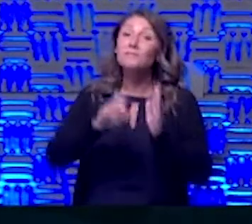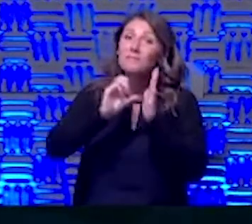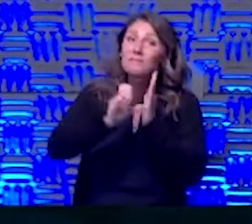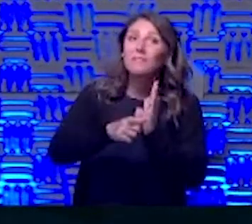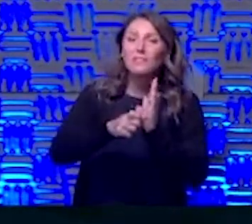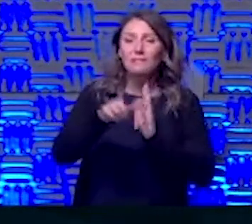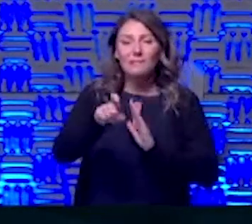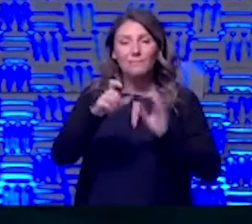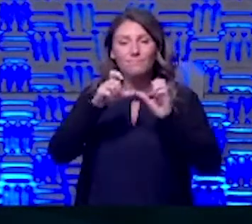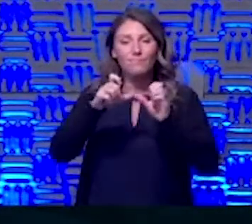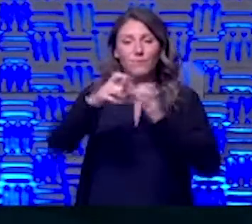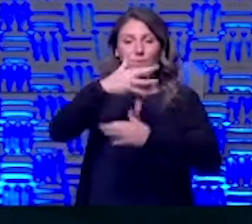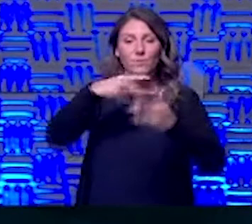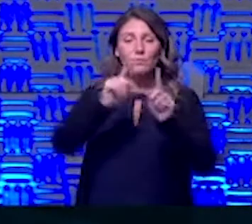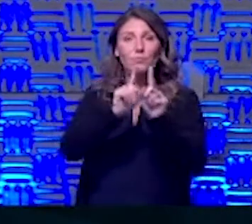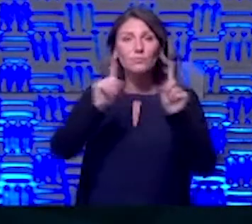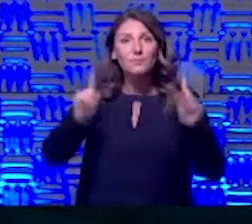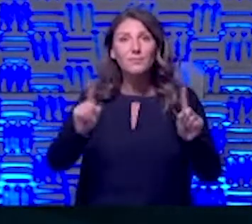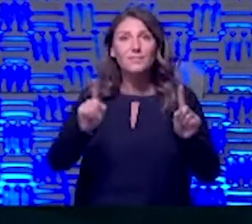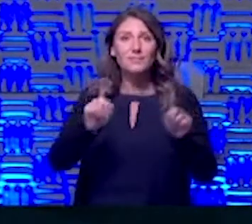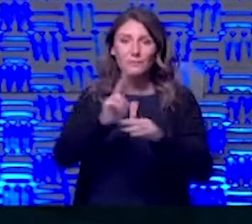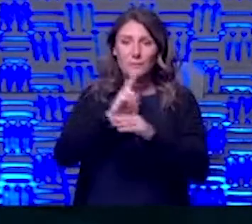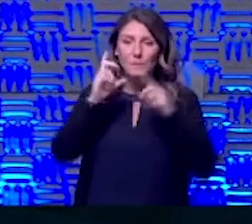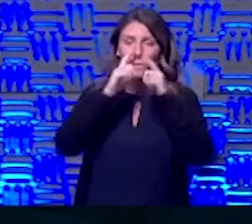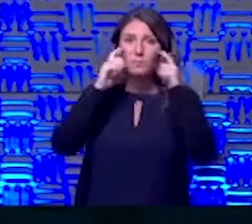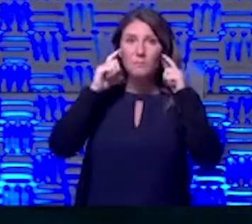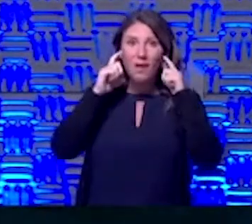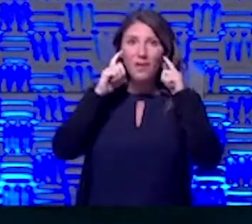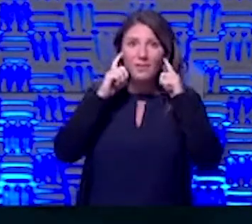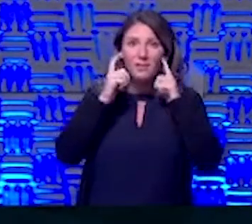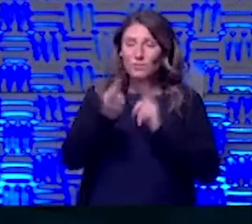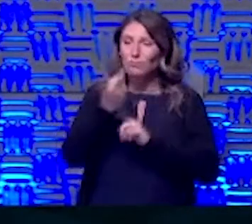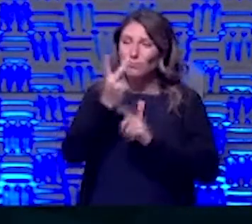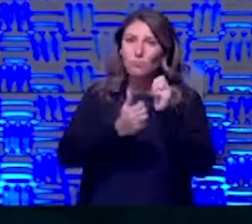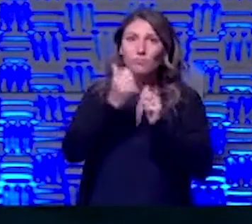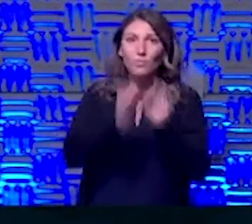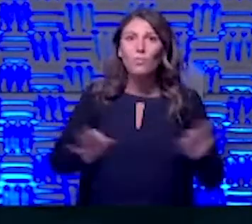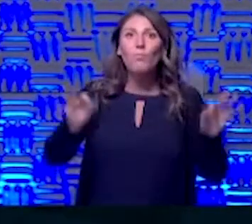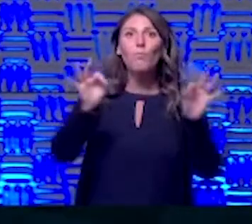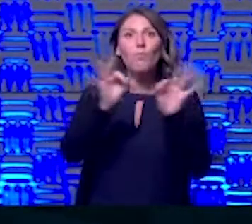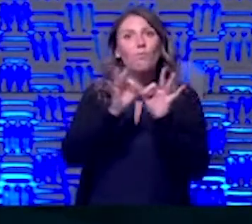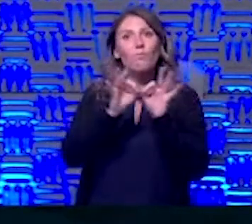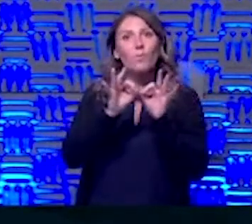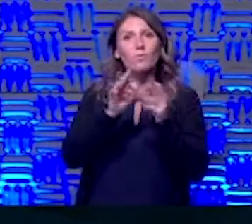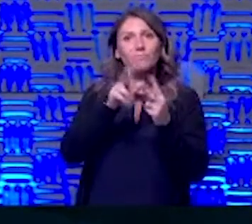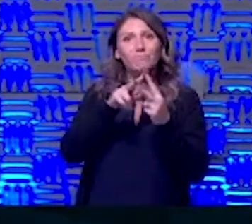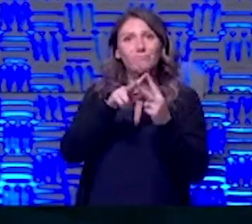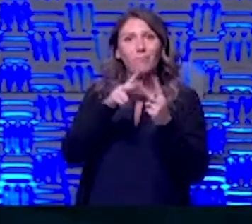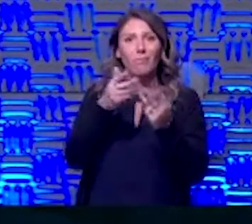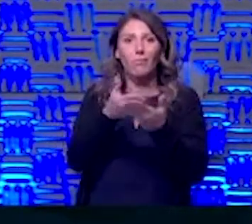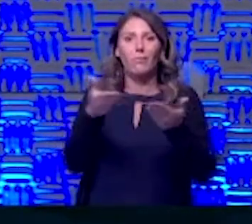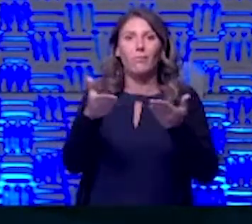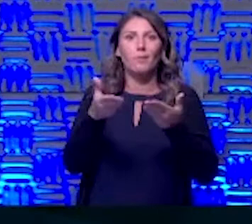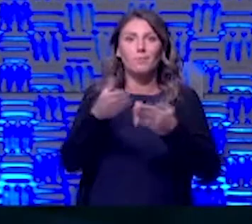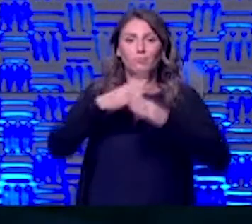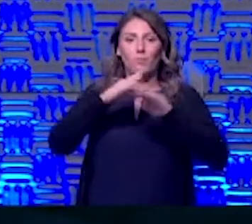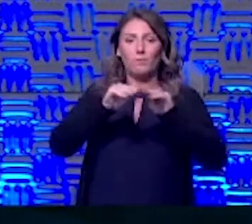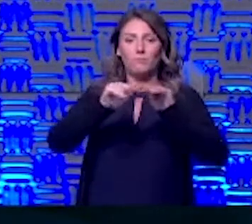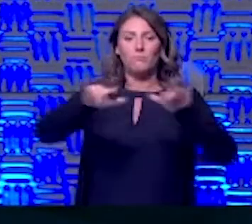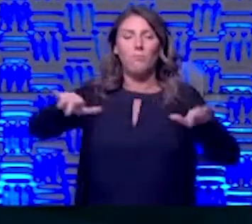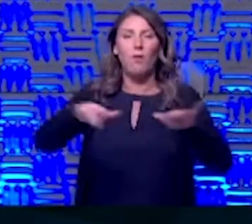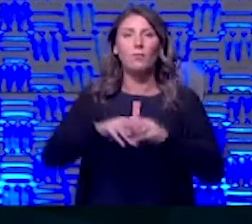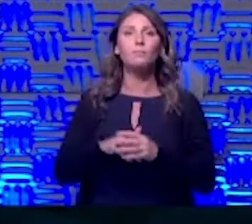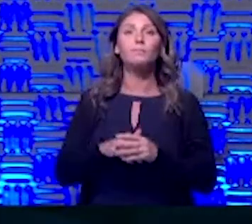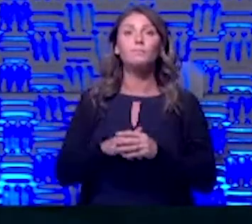social distancing and wearing masks, the 2 main weapons we currently have to help prevent the spread of the virus when around others.